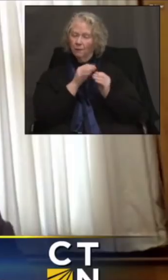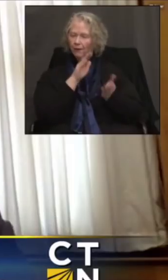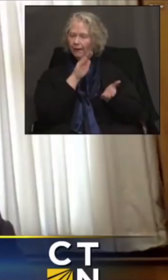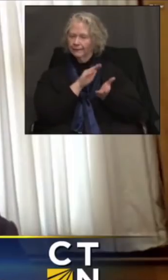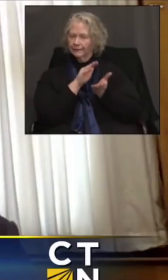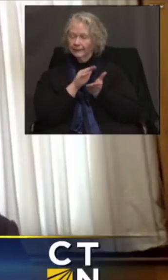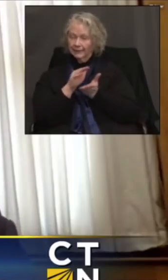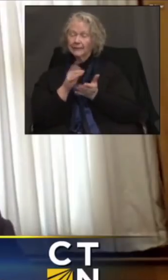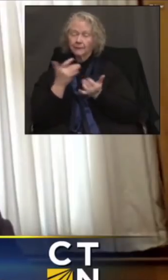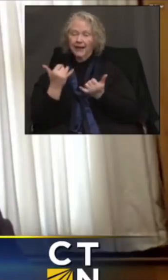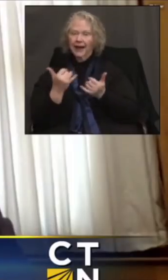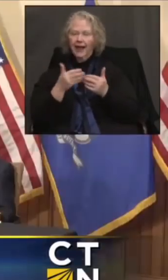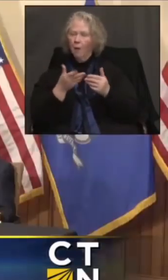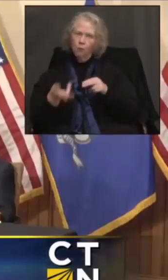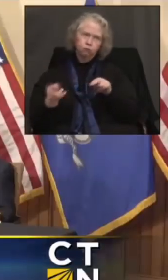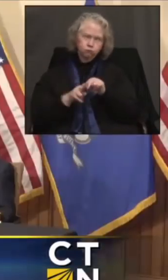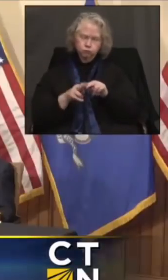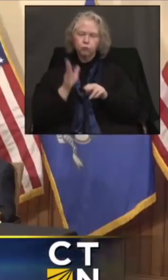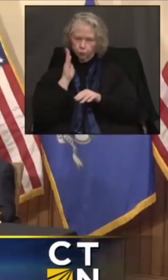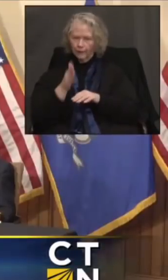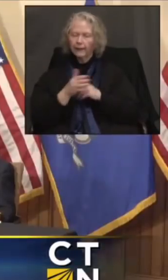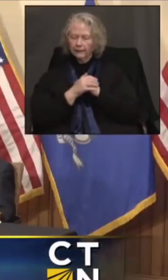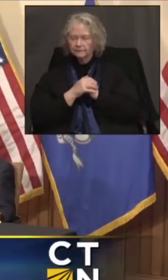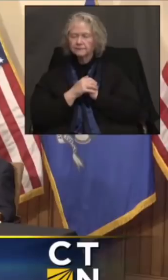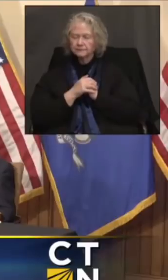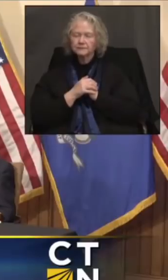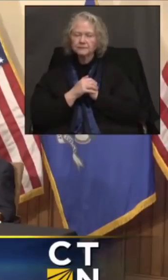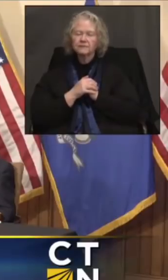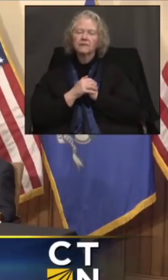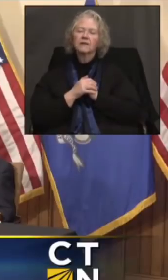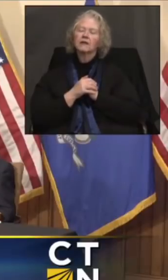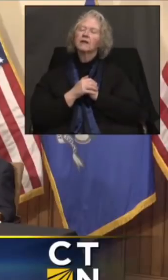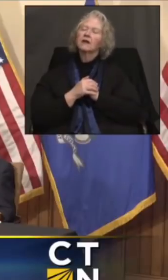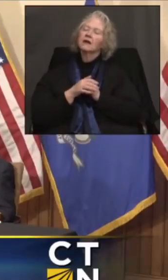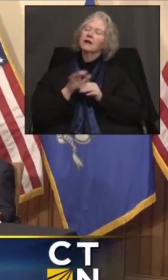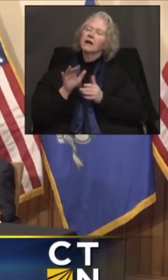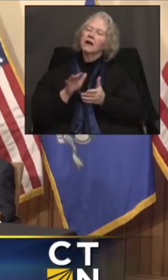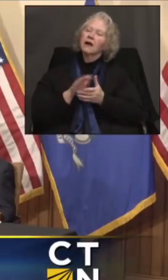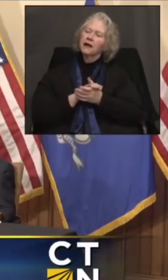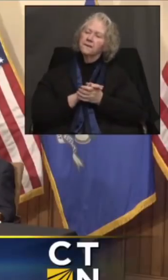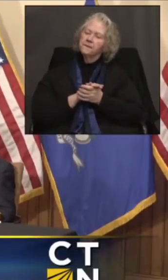week in a big way. Okay. And in terms of